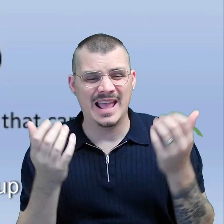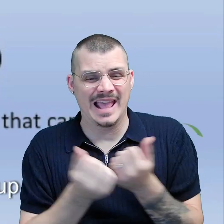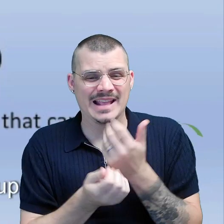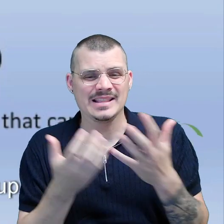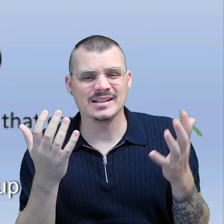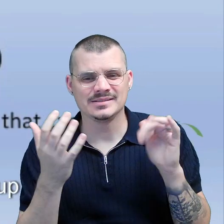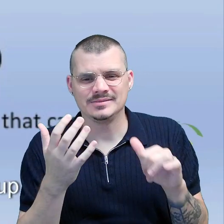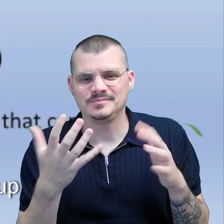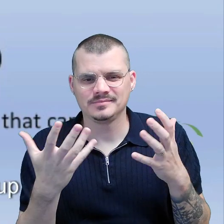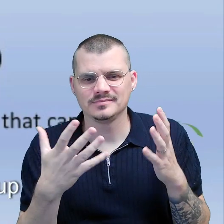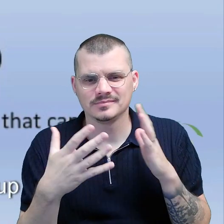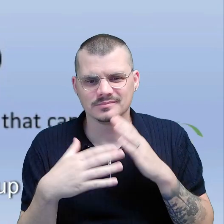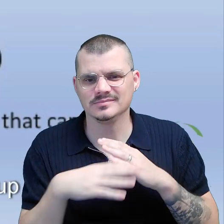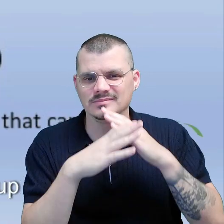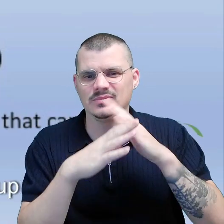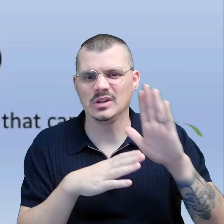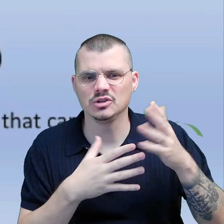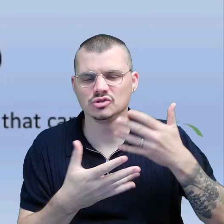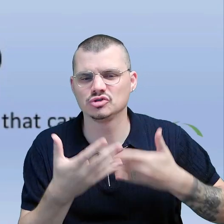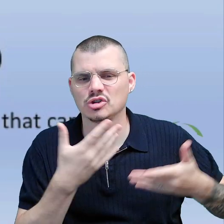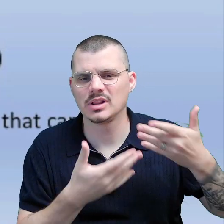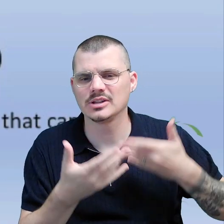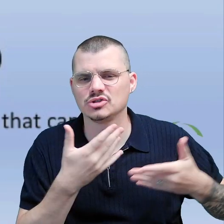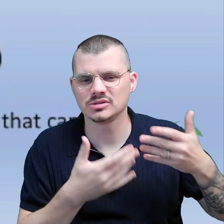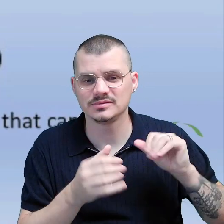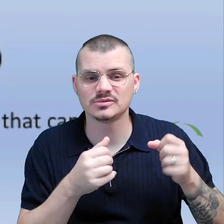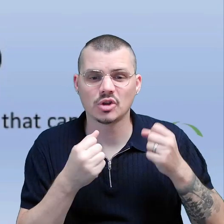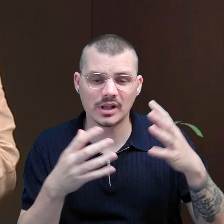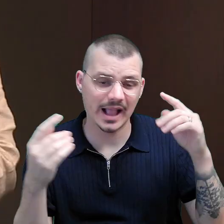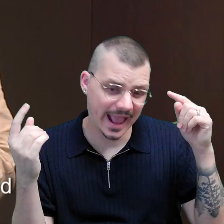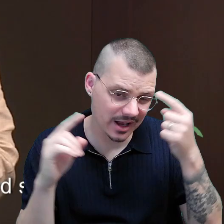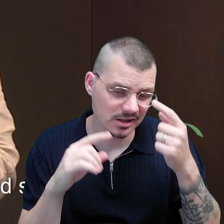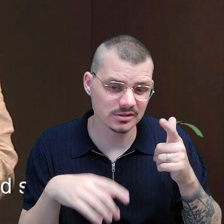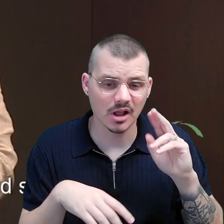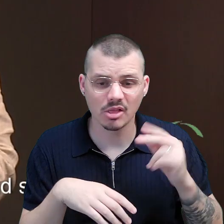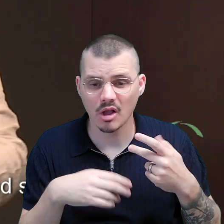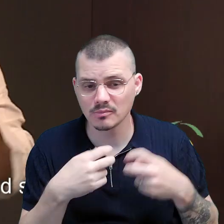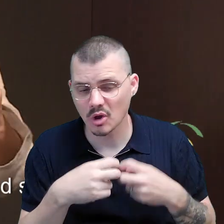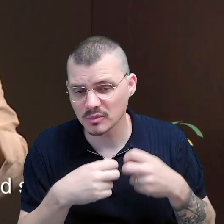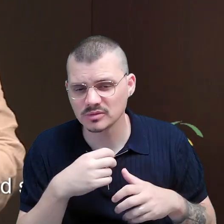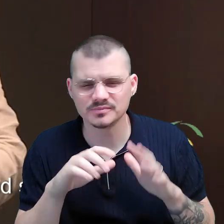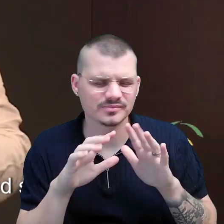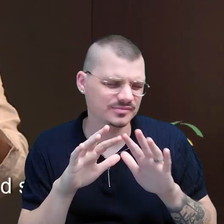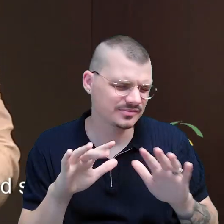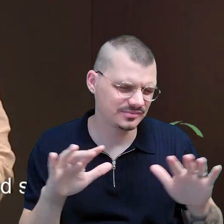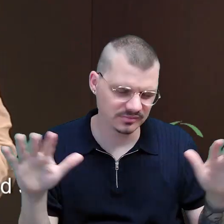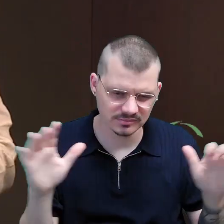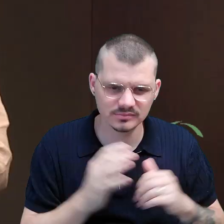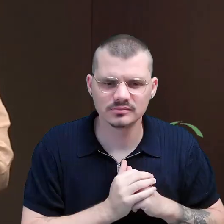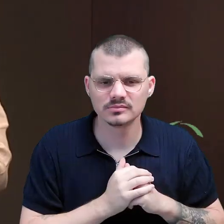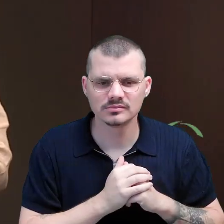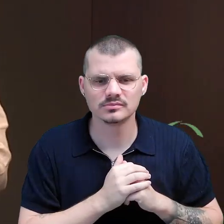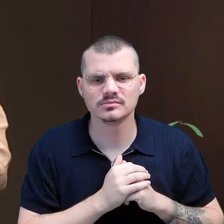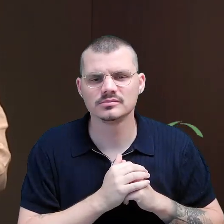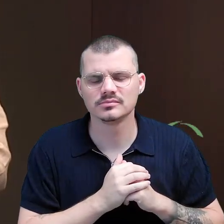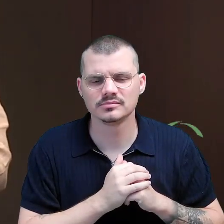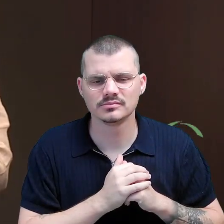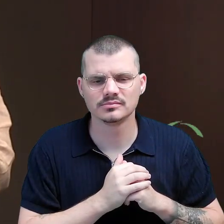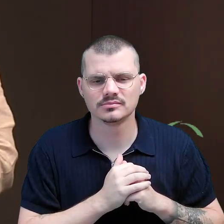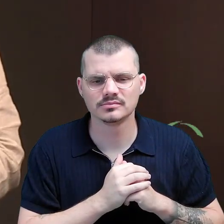and pretty much anything that can gunk up a person's circulation can cause headaches, lung problems, and so on and so